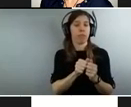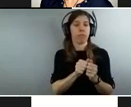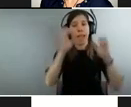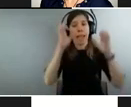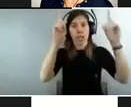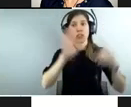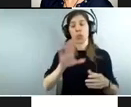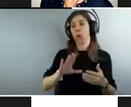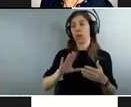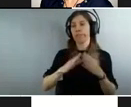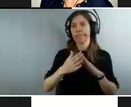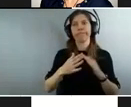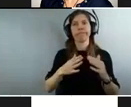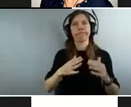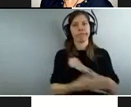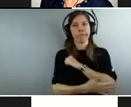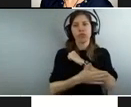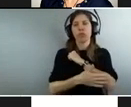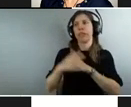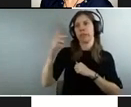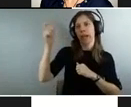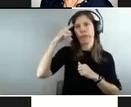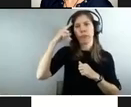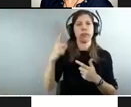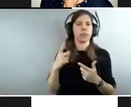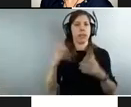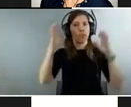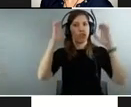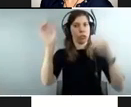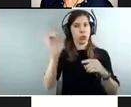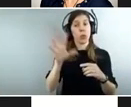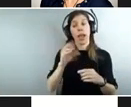and participating in the process as a citizen.